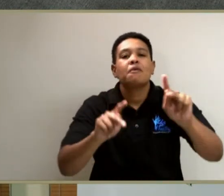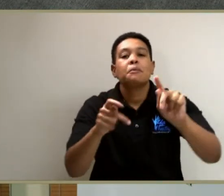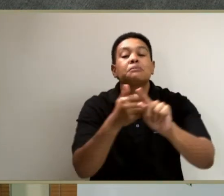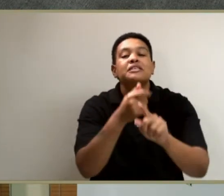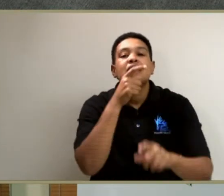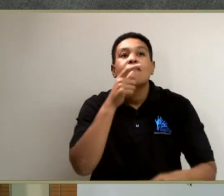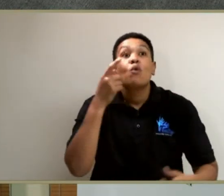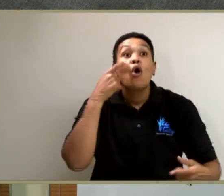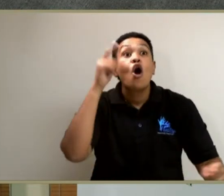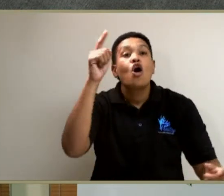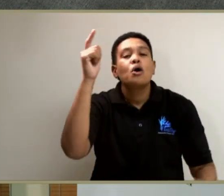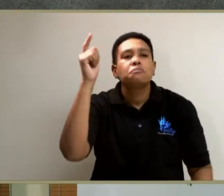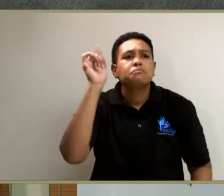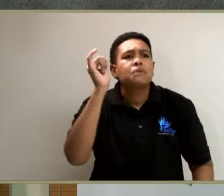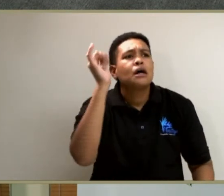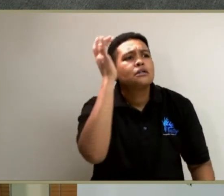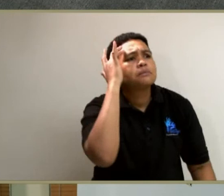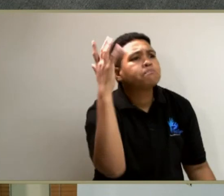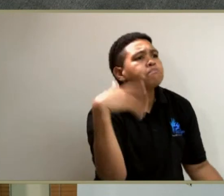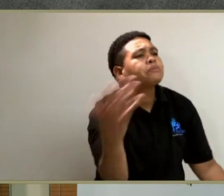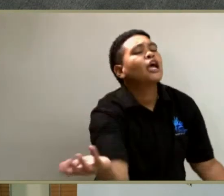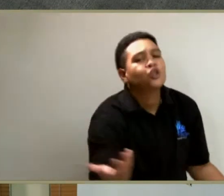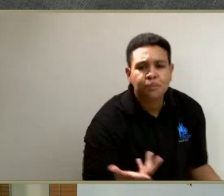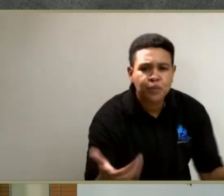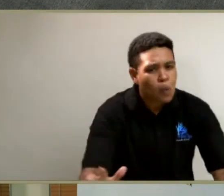poor outcomes.